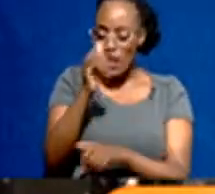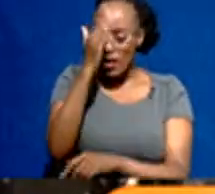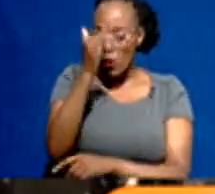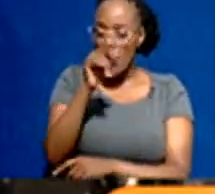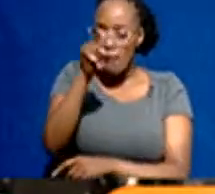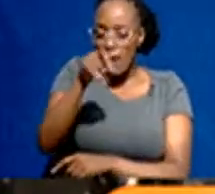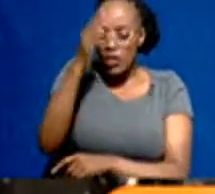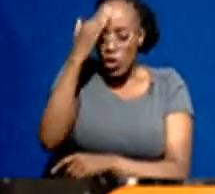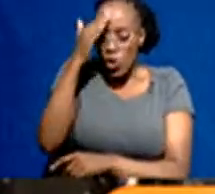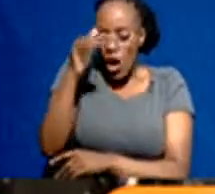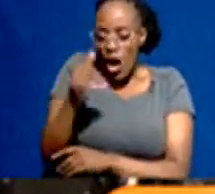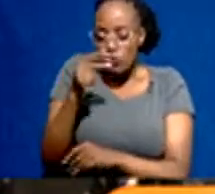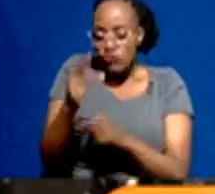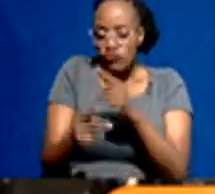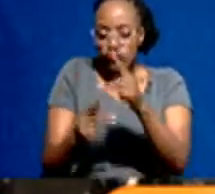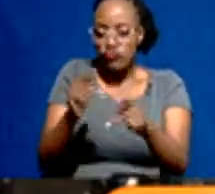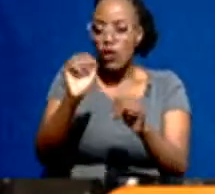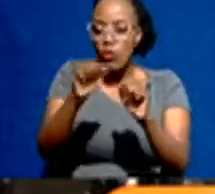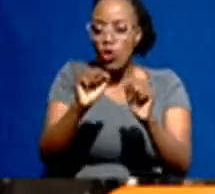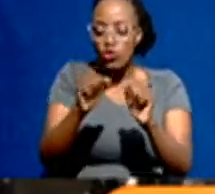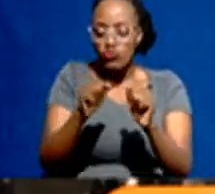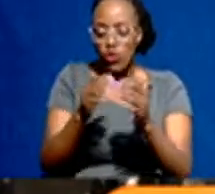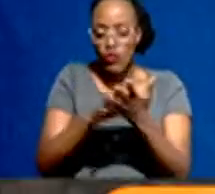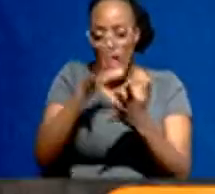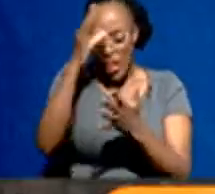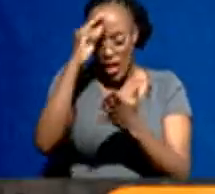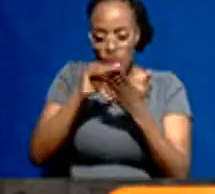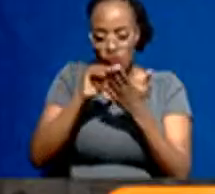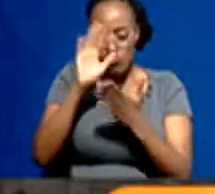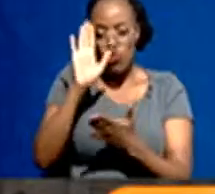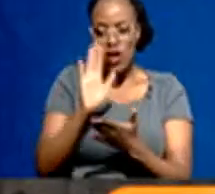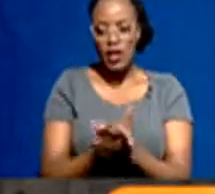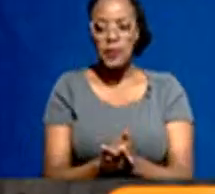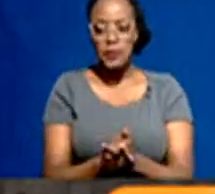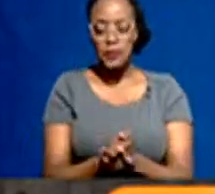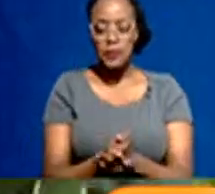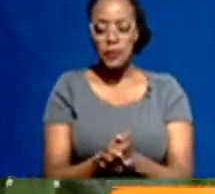unajua lazima uendelee pia kusoma kujua zaidi ya hiyo.